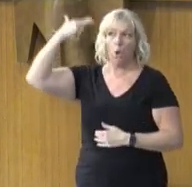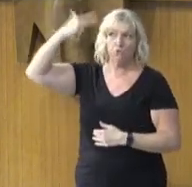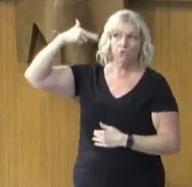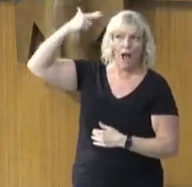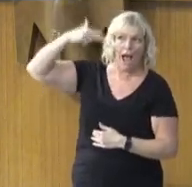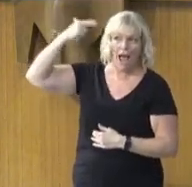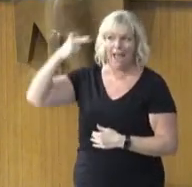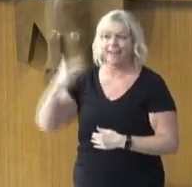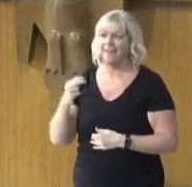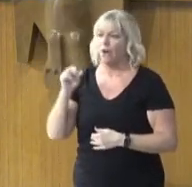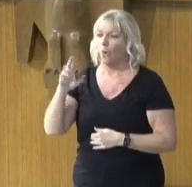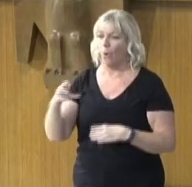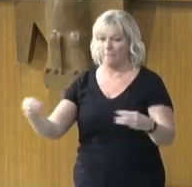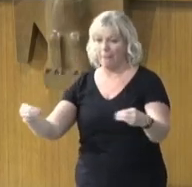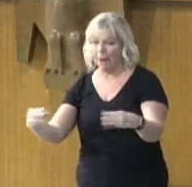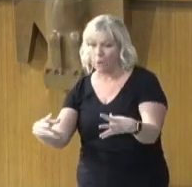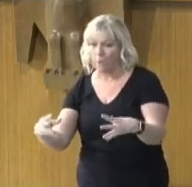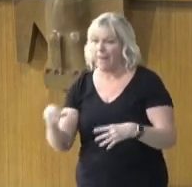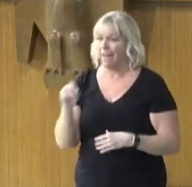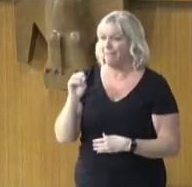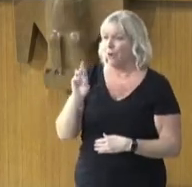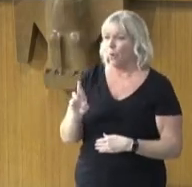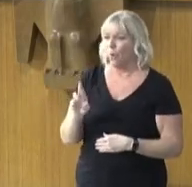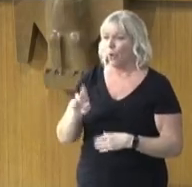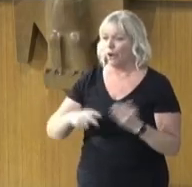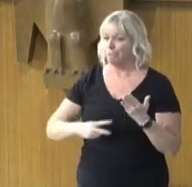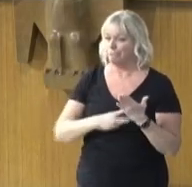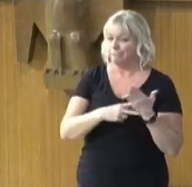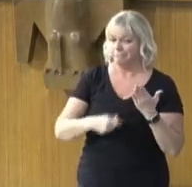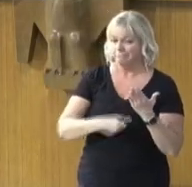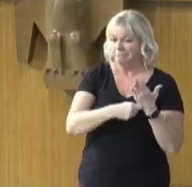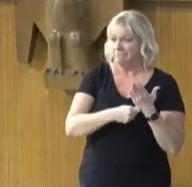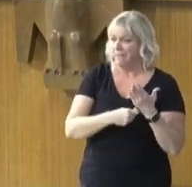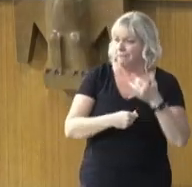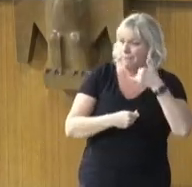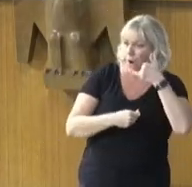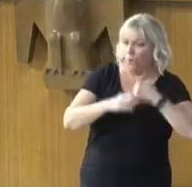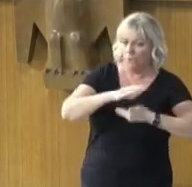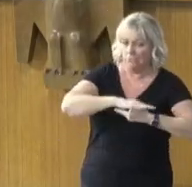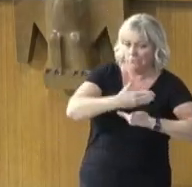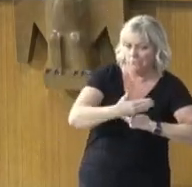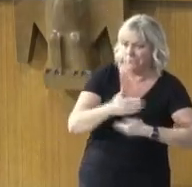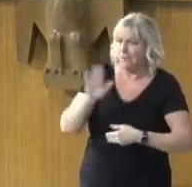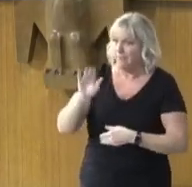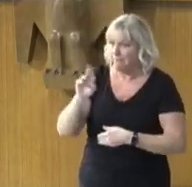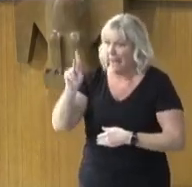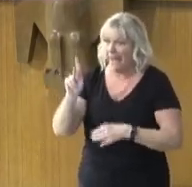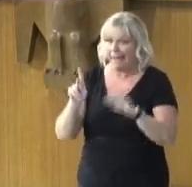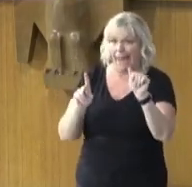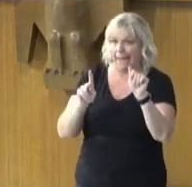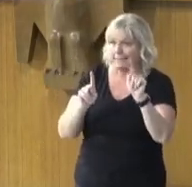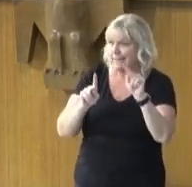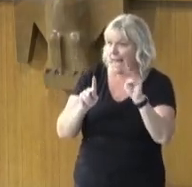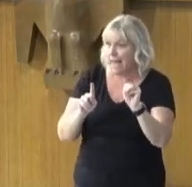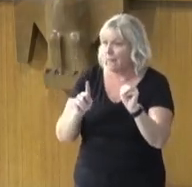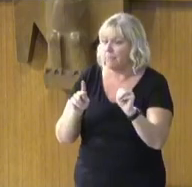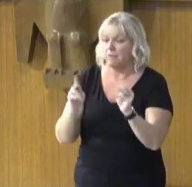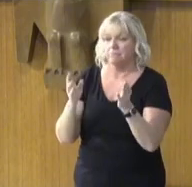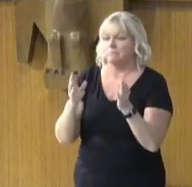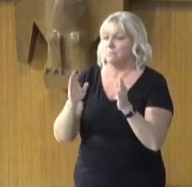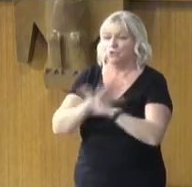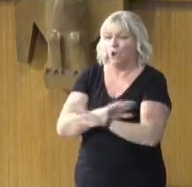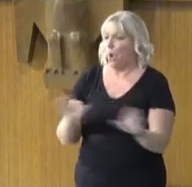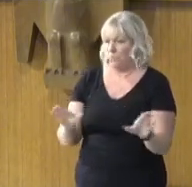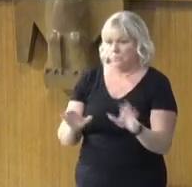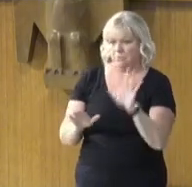use a microwave or try to charge your phone or your laptop or use an ATM from like 5 to 7.30 p.m. every